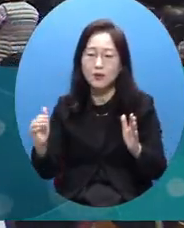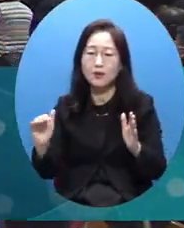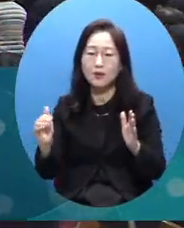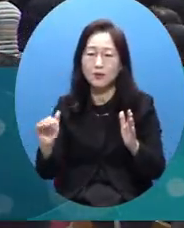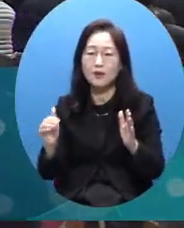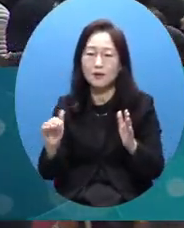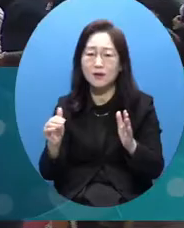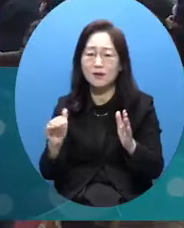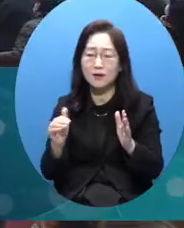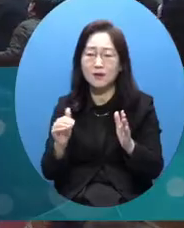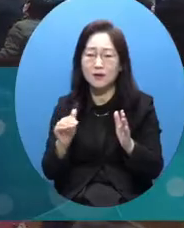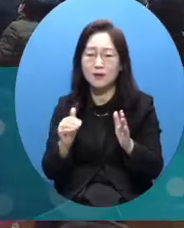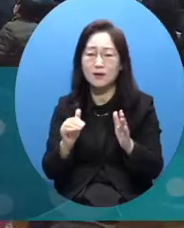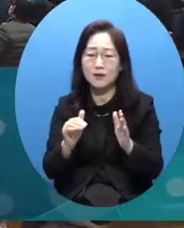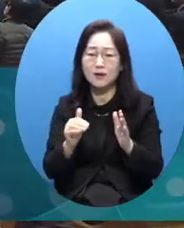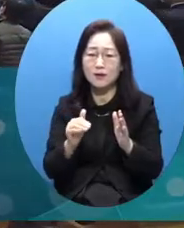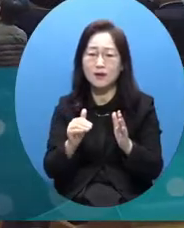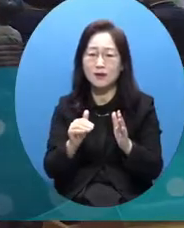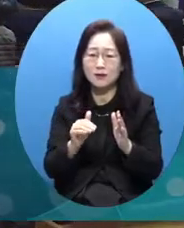forever